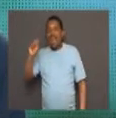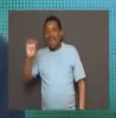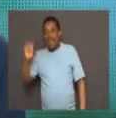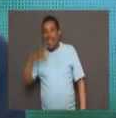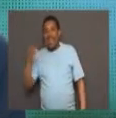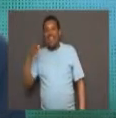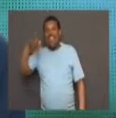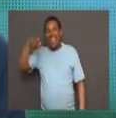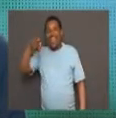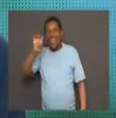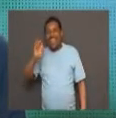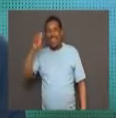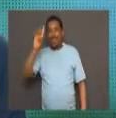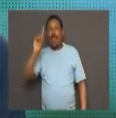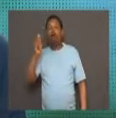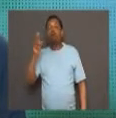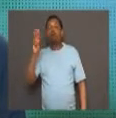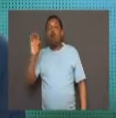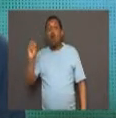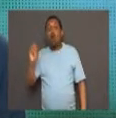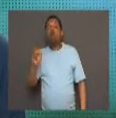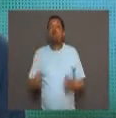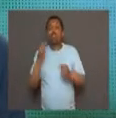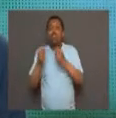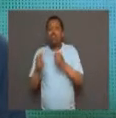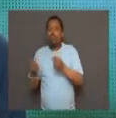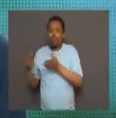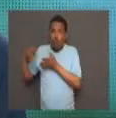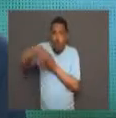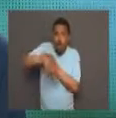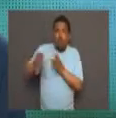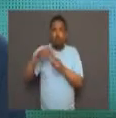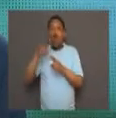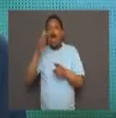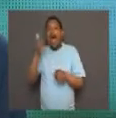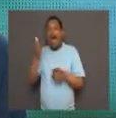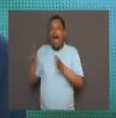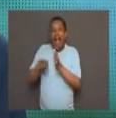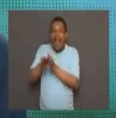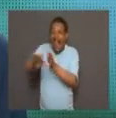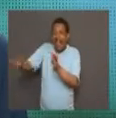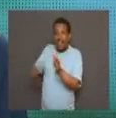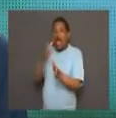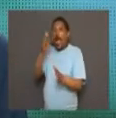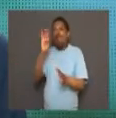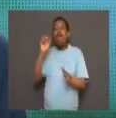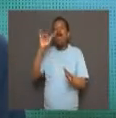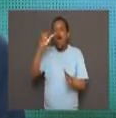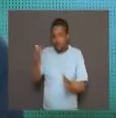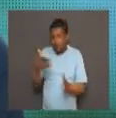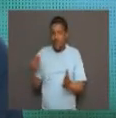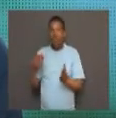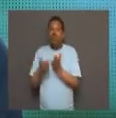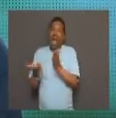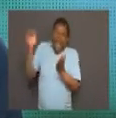and Gidabo, which flow into Lake Abaya, and the Sigan,